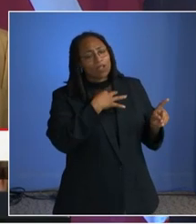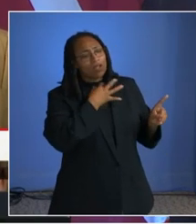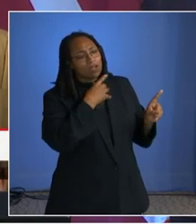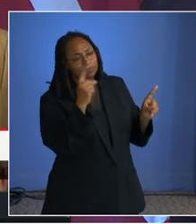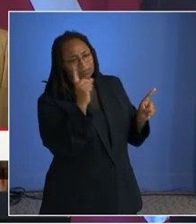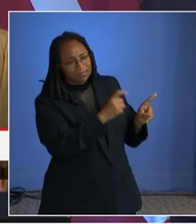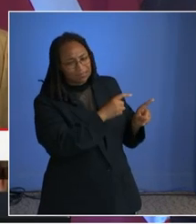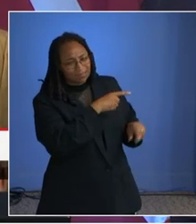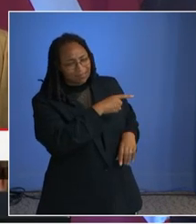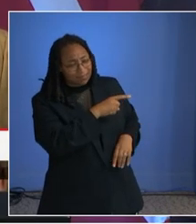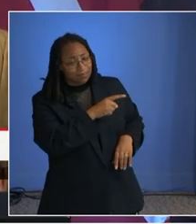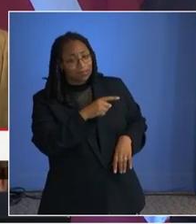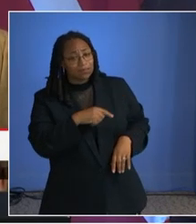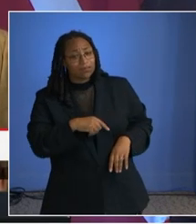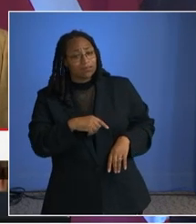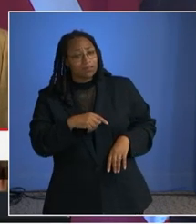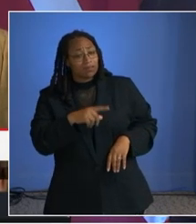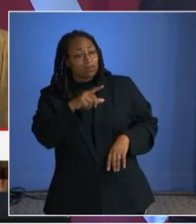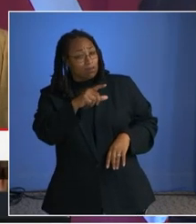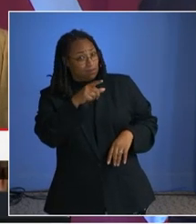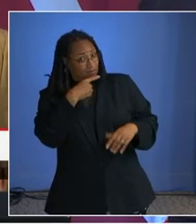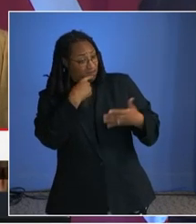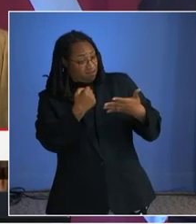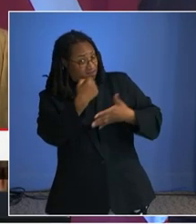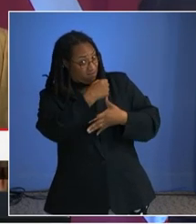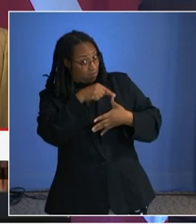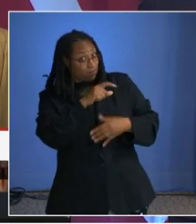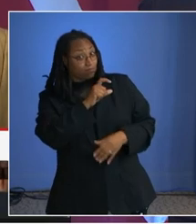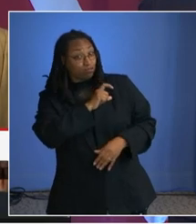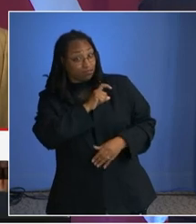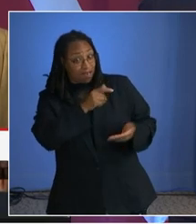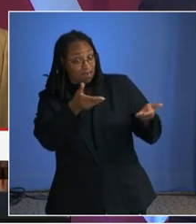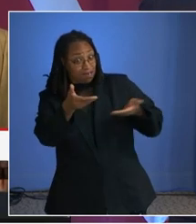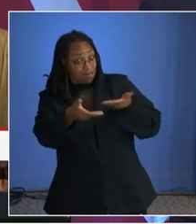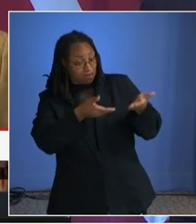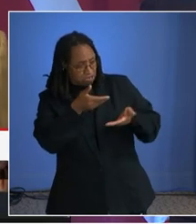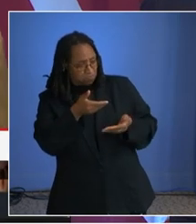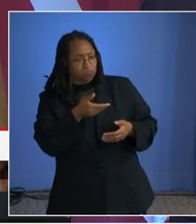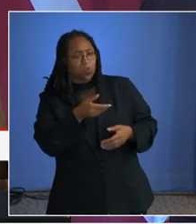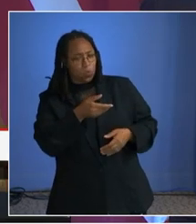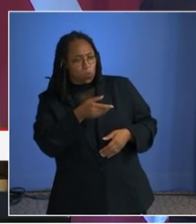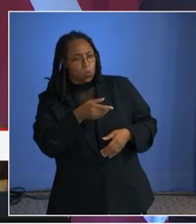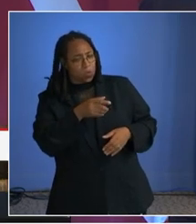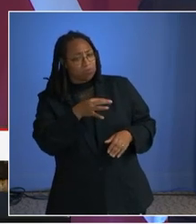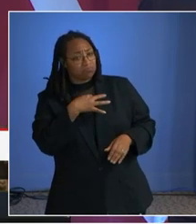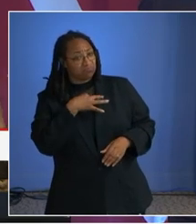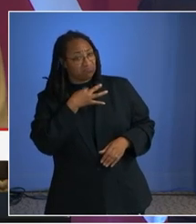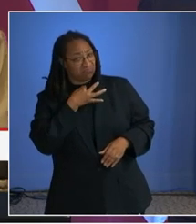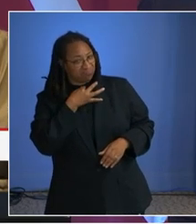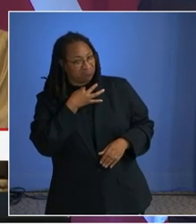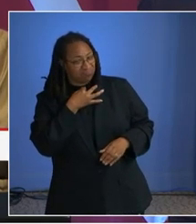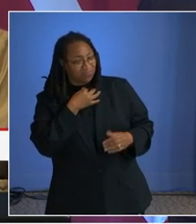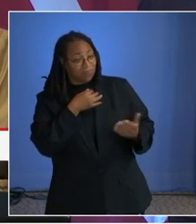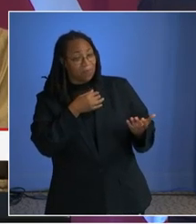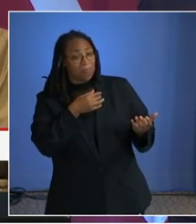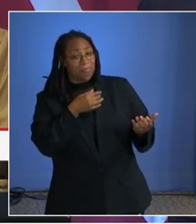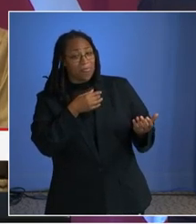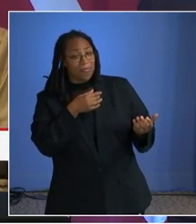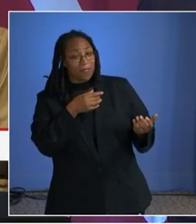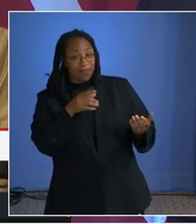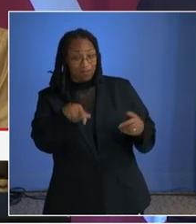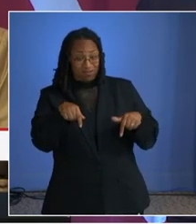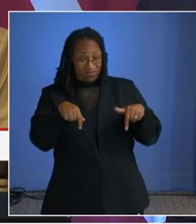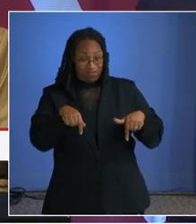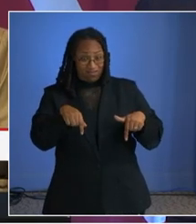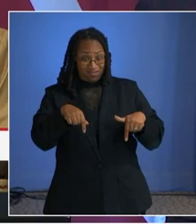enforcement hiring as a priority. Obviously, everybody in the city has been struggling for answers to deal with the crime situation right now. But